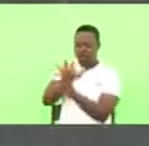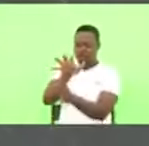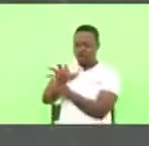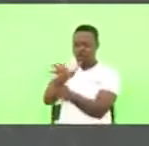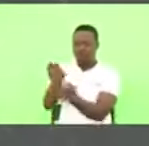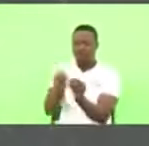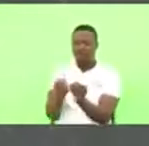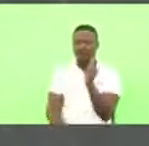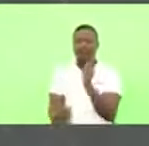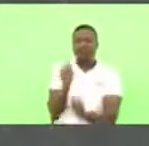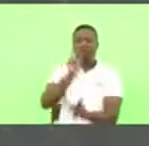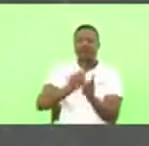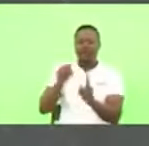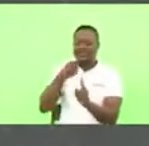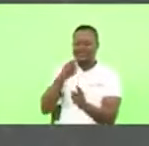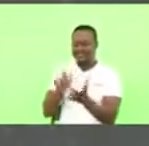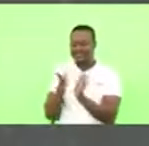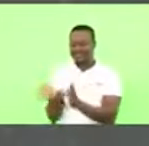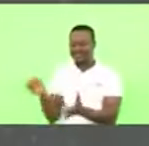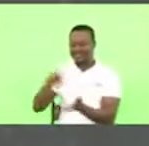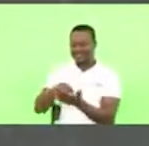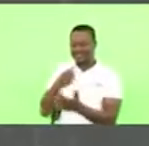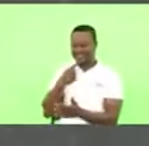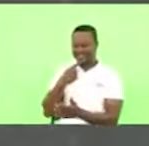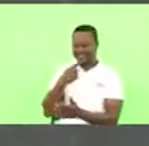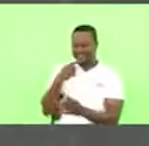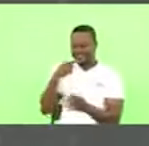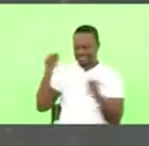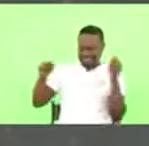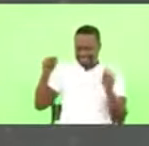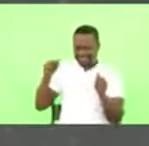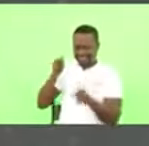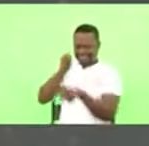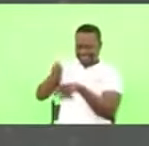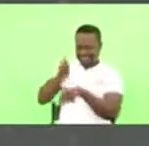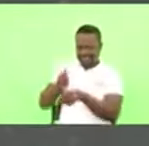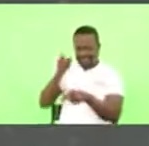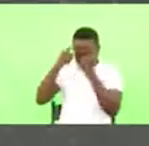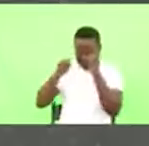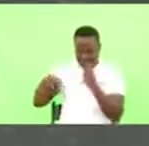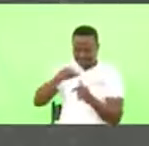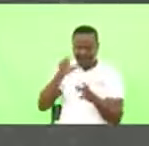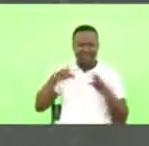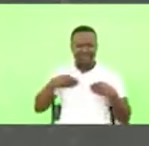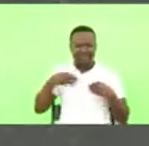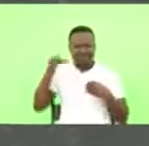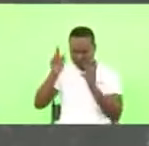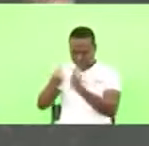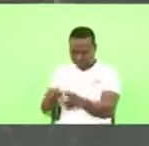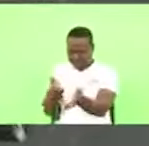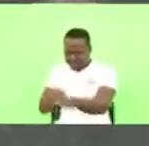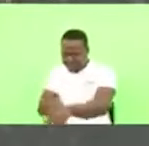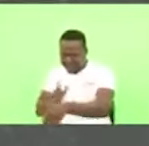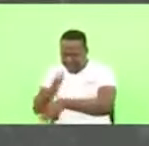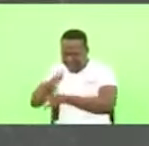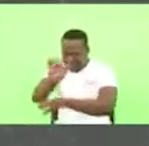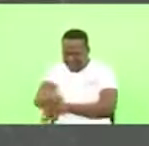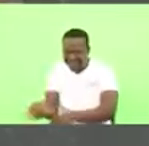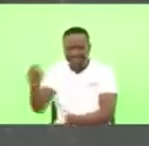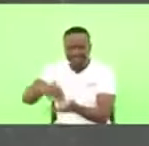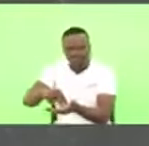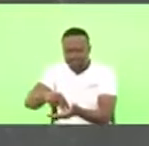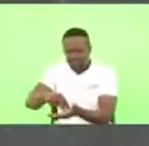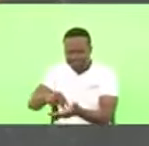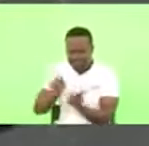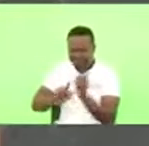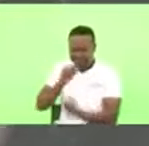people attack the resurrection of Christ because they just cannot take it that somebody died and this person rose again. They